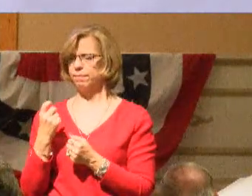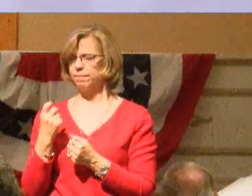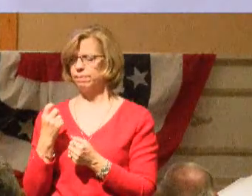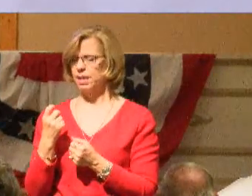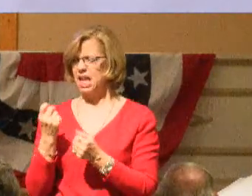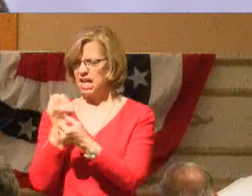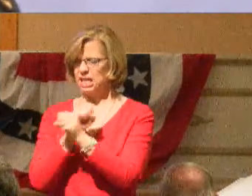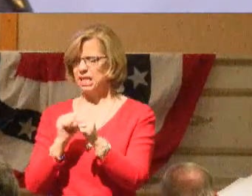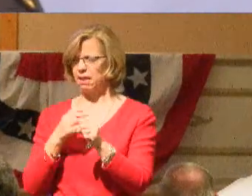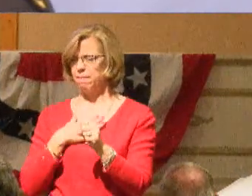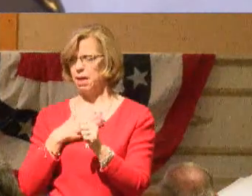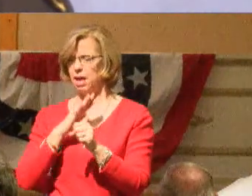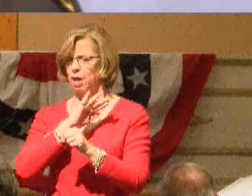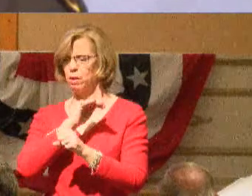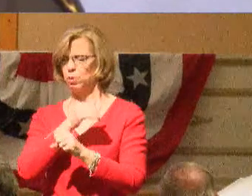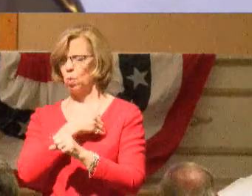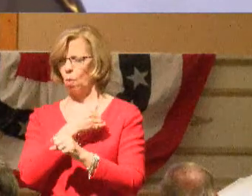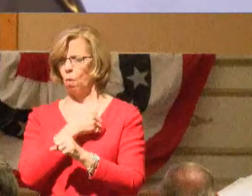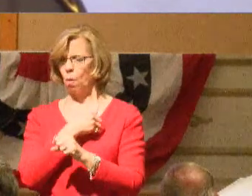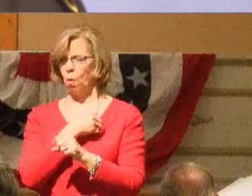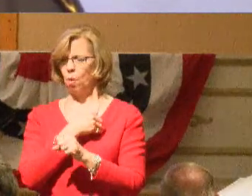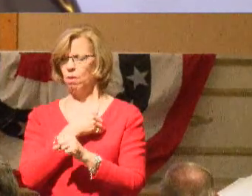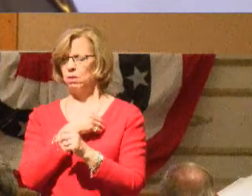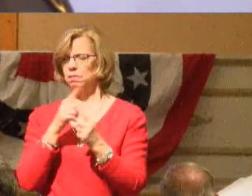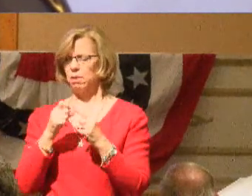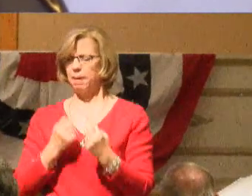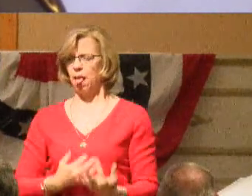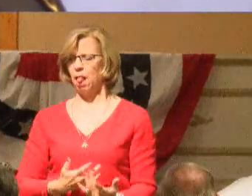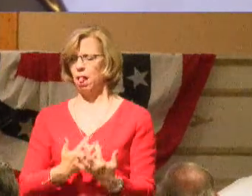Save my soul from hell.